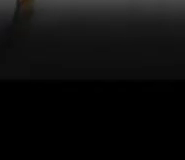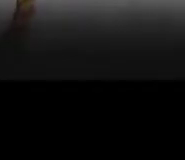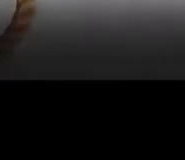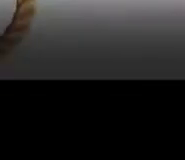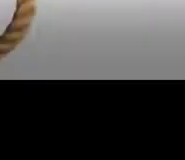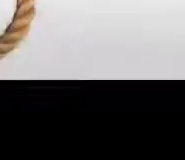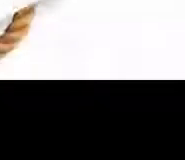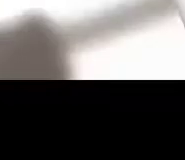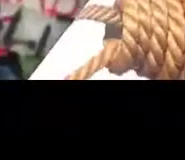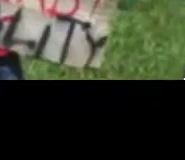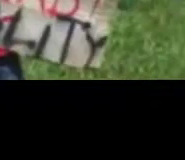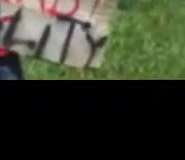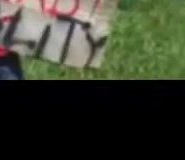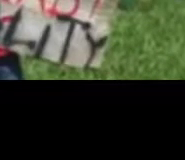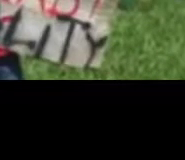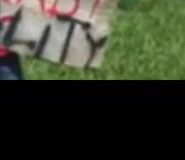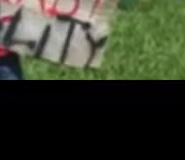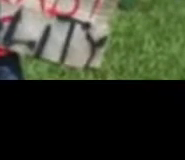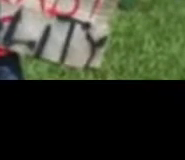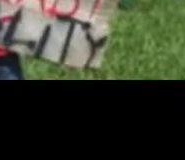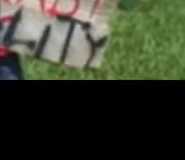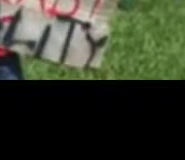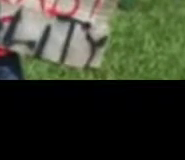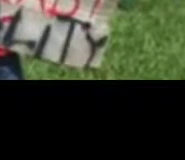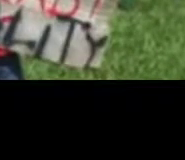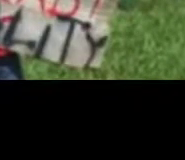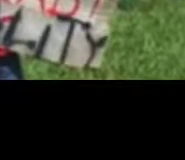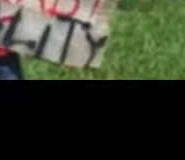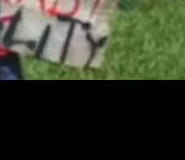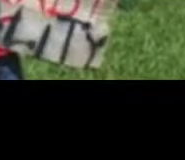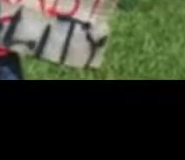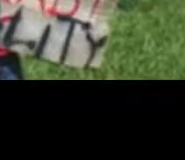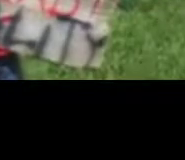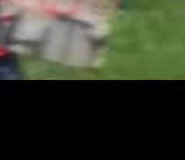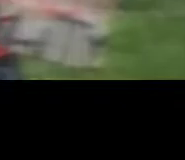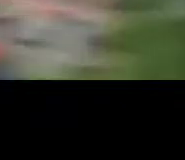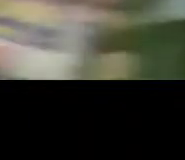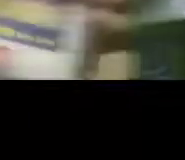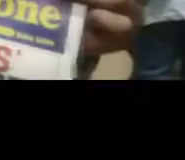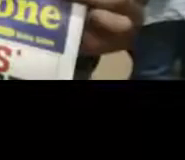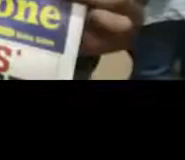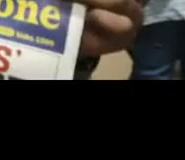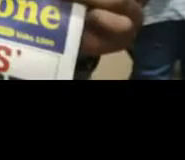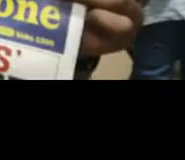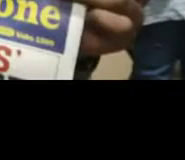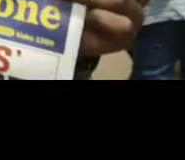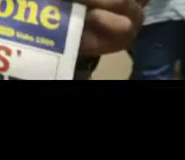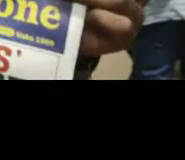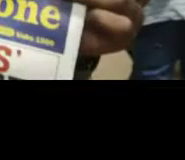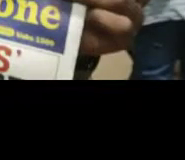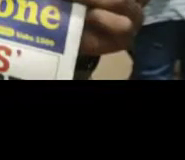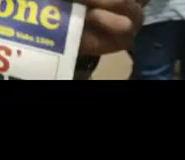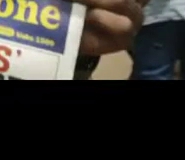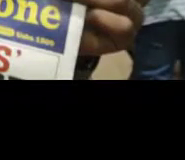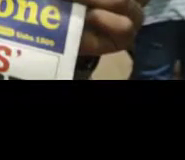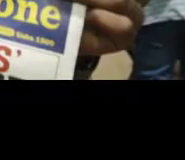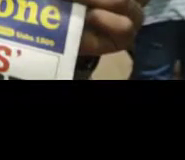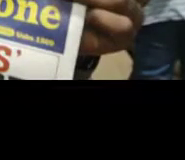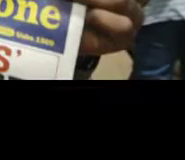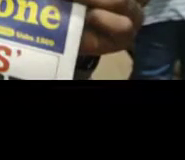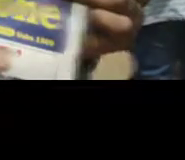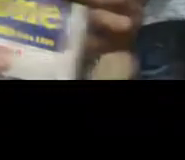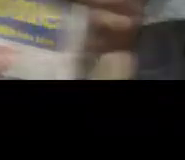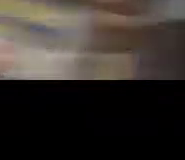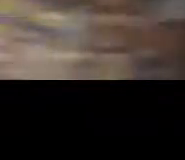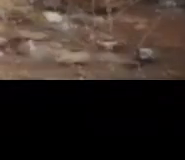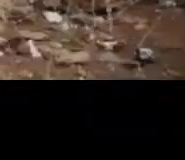being LGBT. These refugees escaped persecution in their home countries and lived without status in a nearby foreign